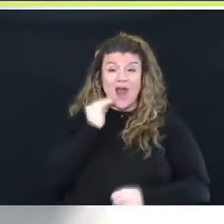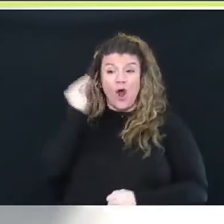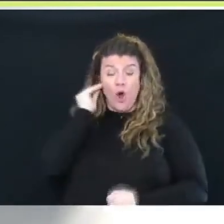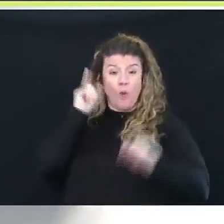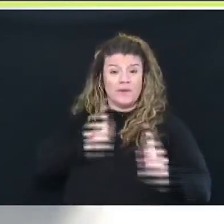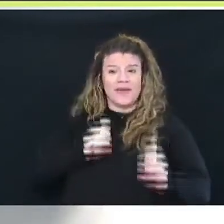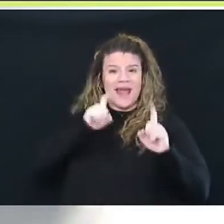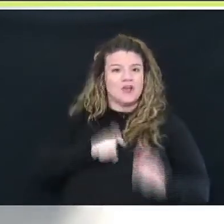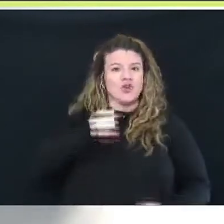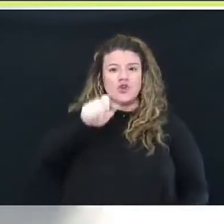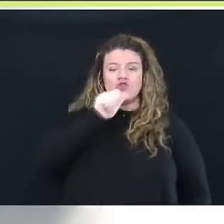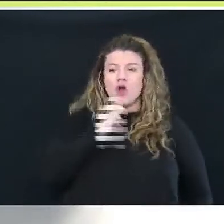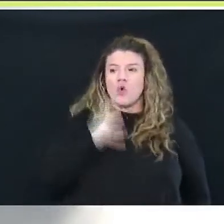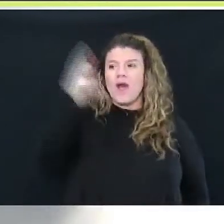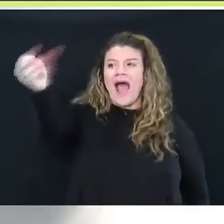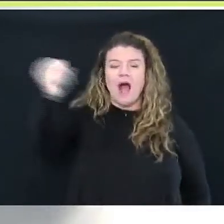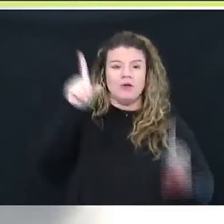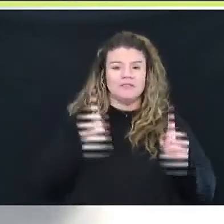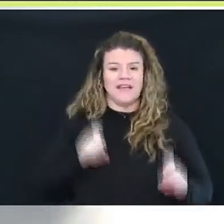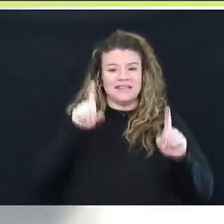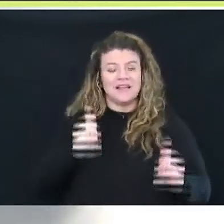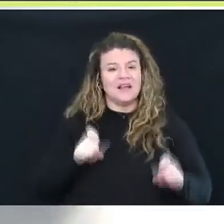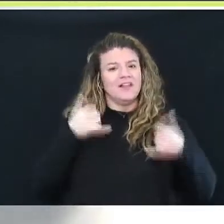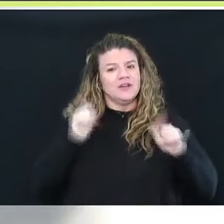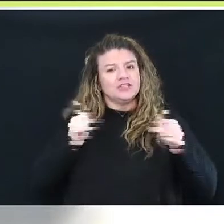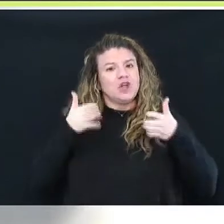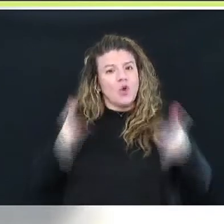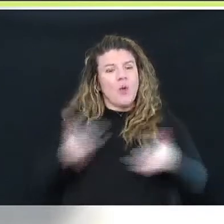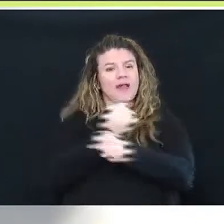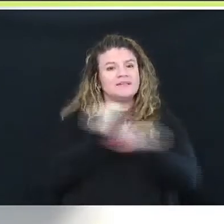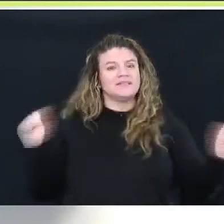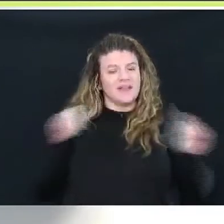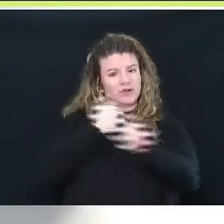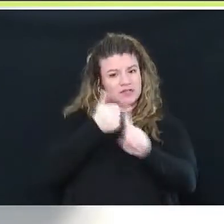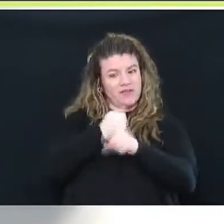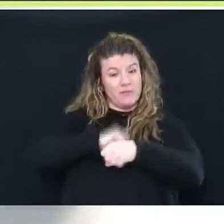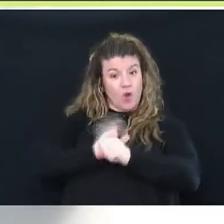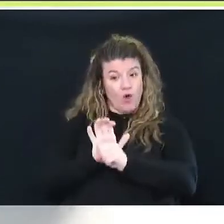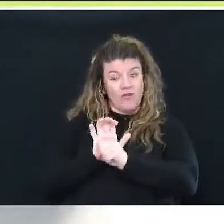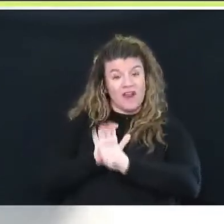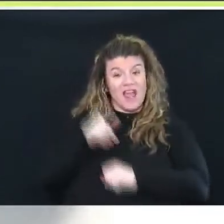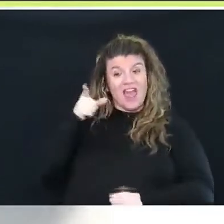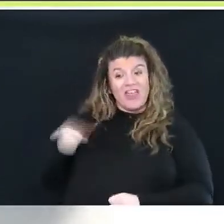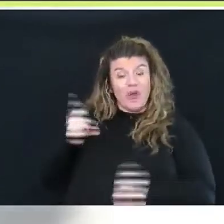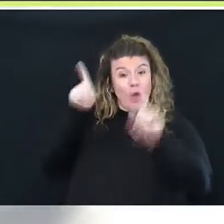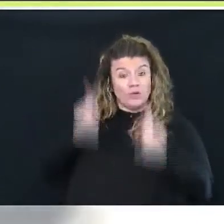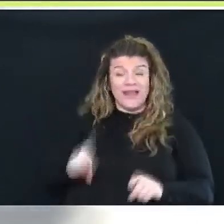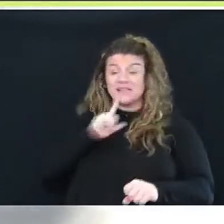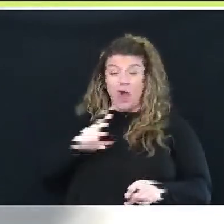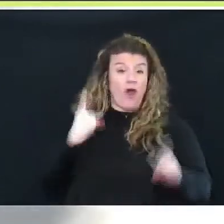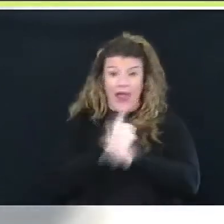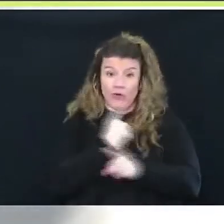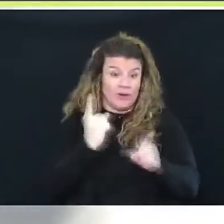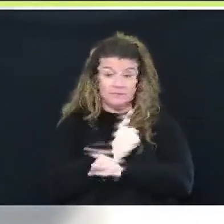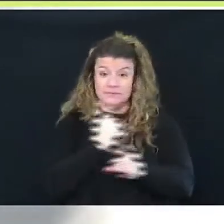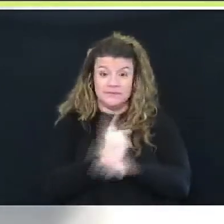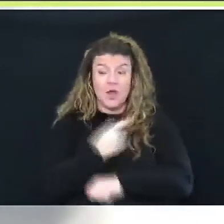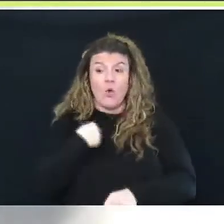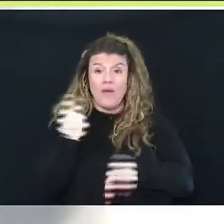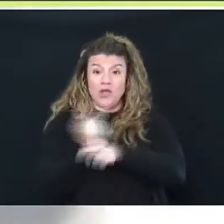not going out and getting tested, there are ways to keep yourself safe from COVID-19. Those tests are accurate and we use them